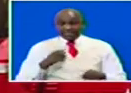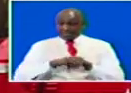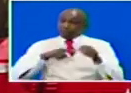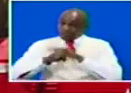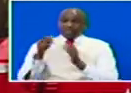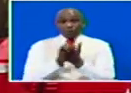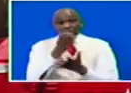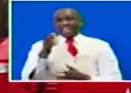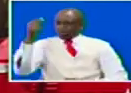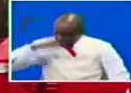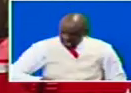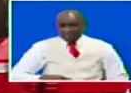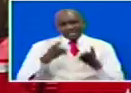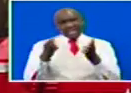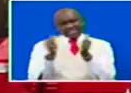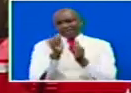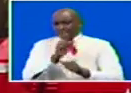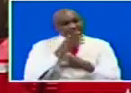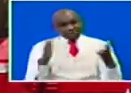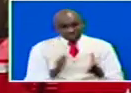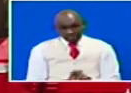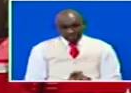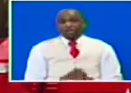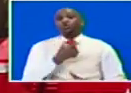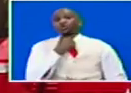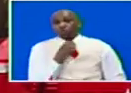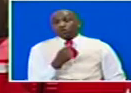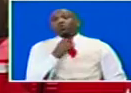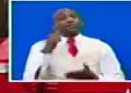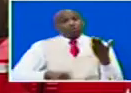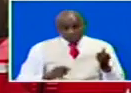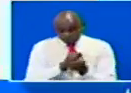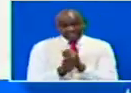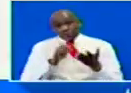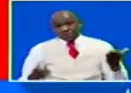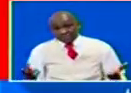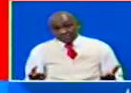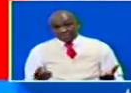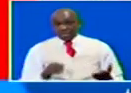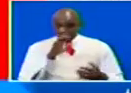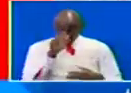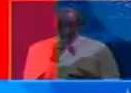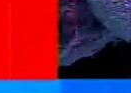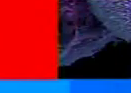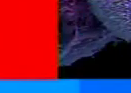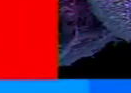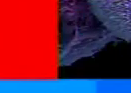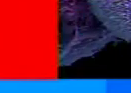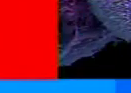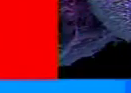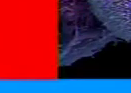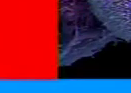ofisi, nakwambia, you come 15 minutes. You want, what do you want changed? According to the Kenya Cancer